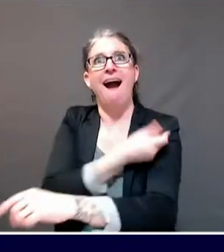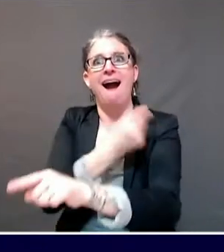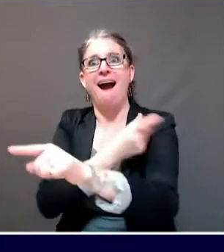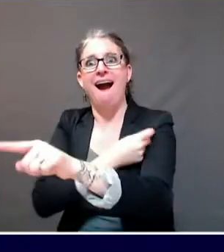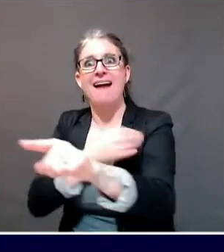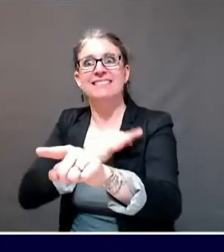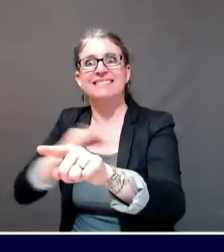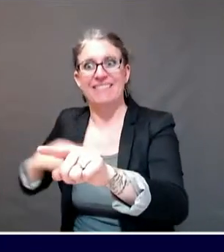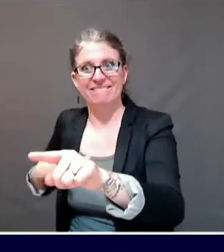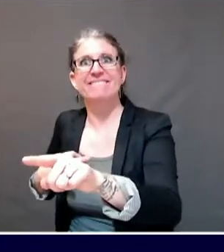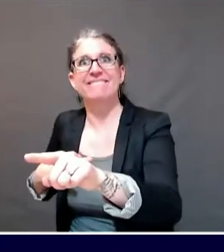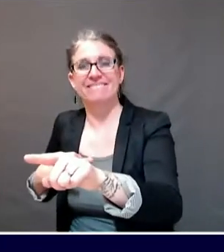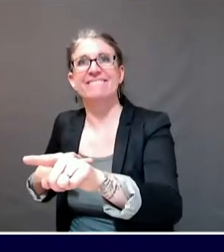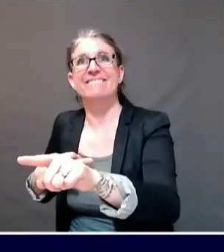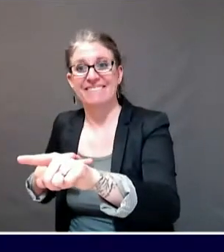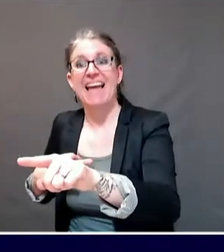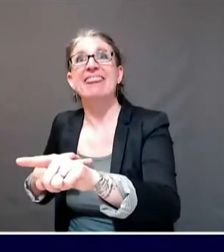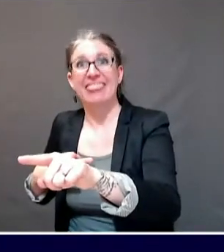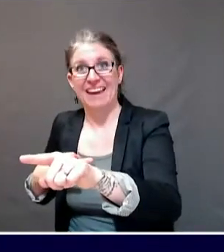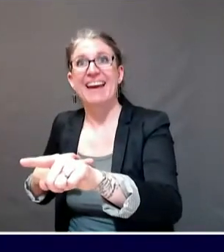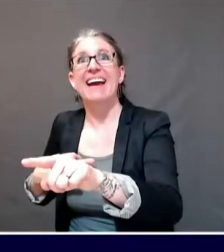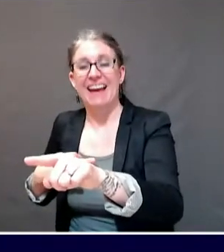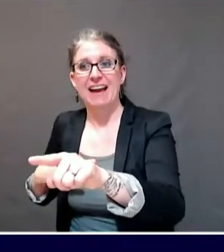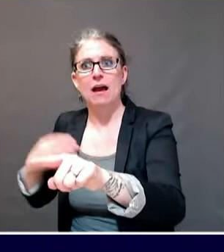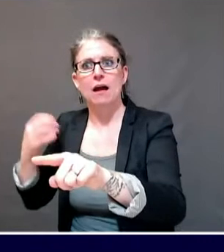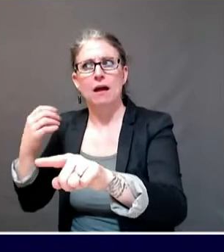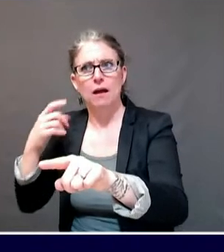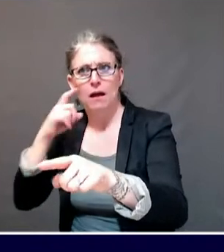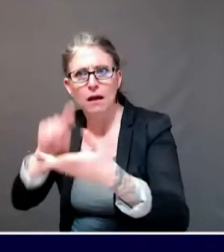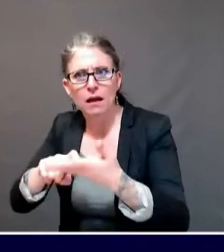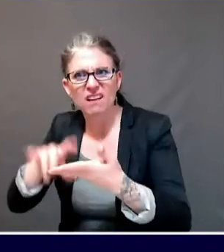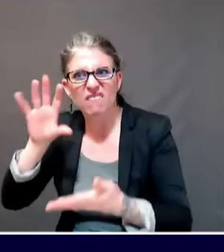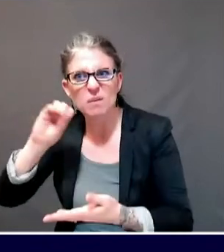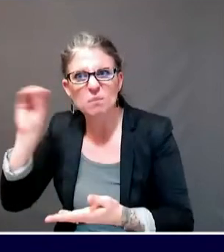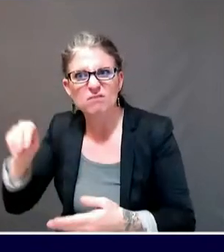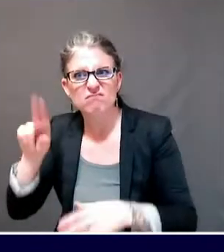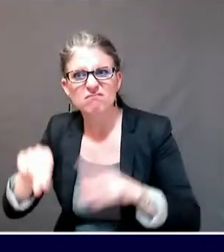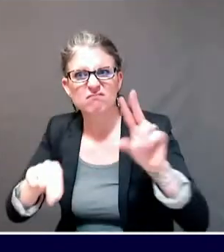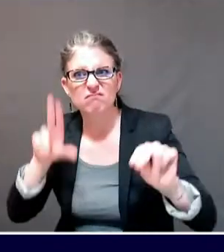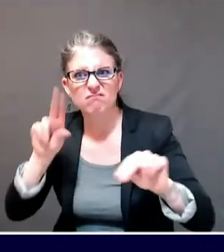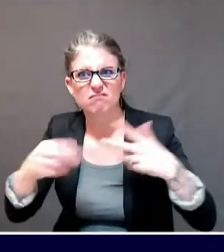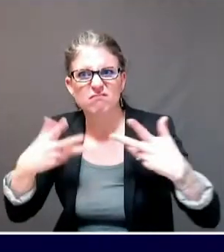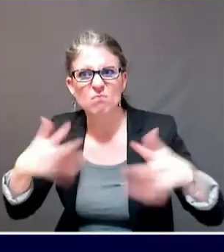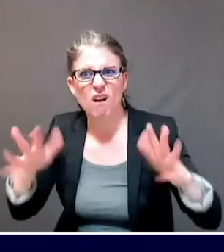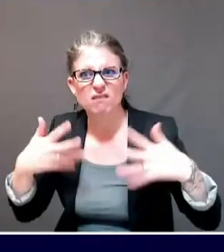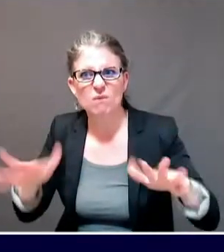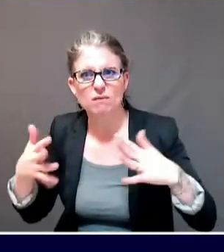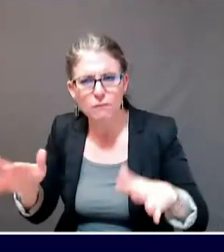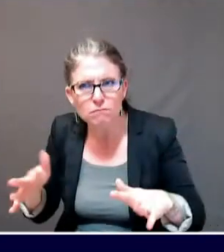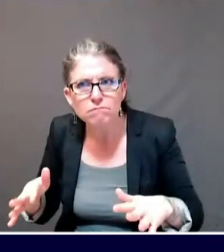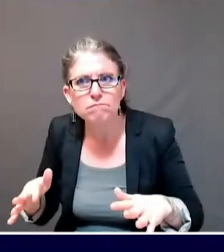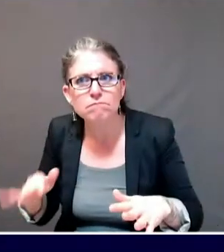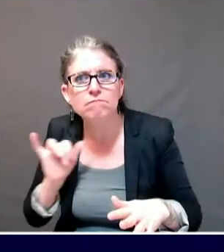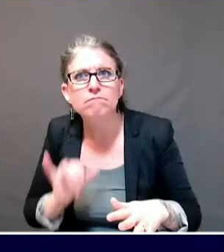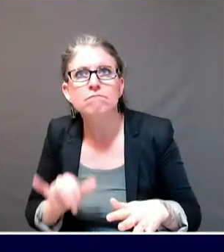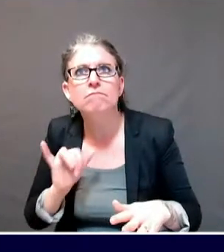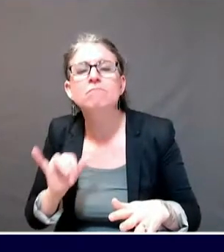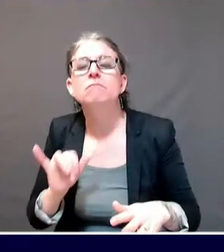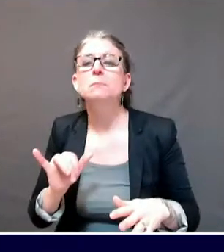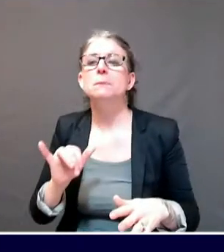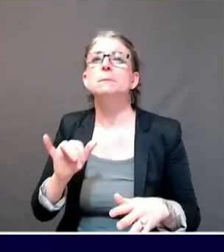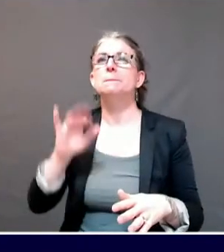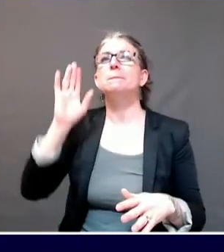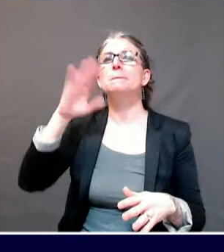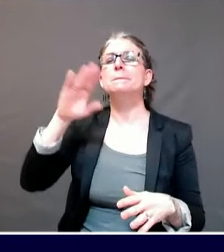was 50%. We're trying to get a better sense of what the denominators are so I can provide more numerical